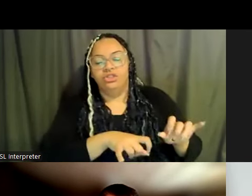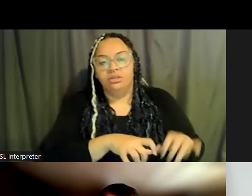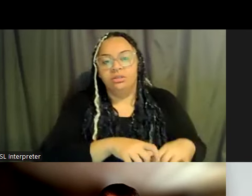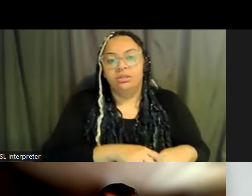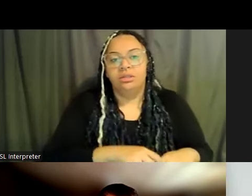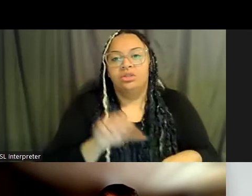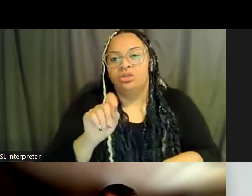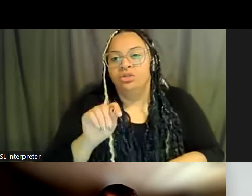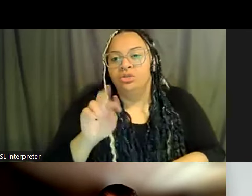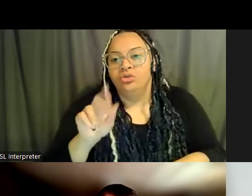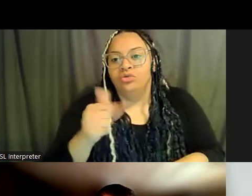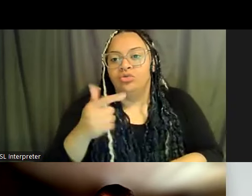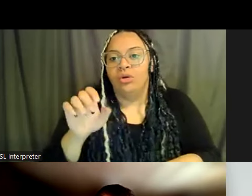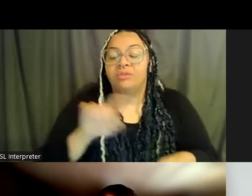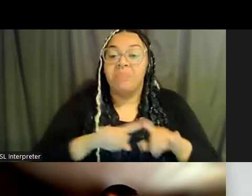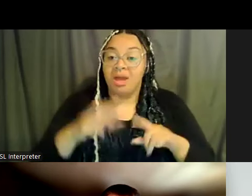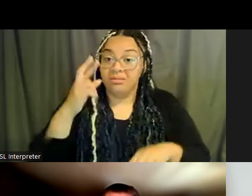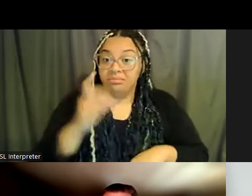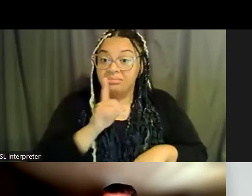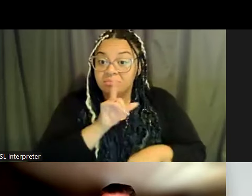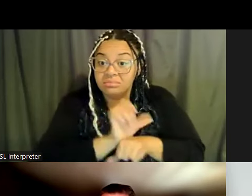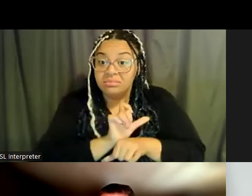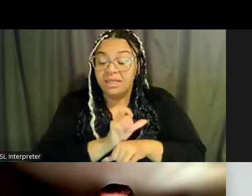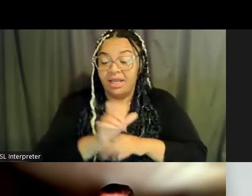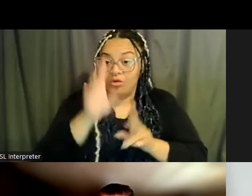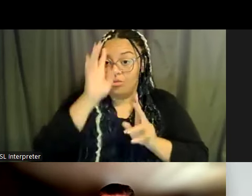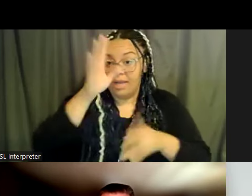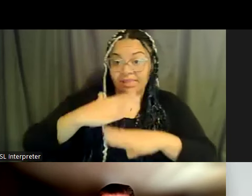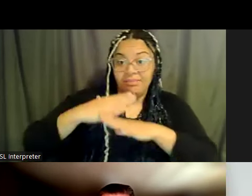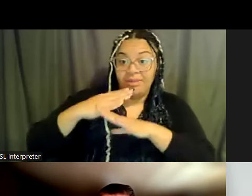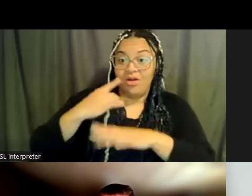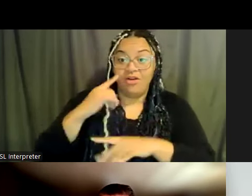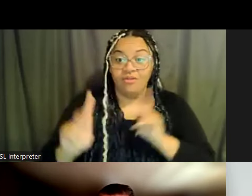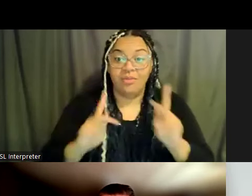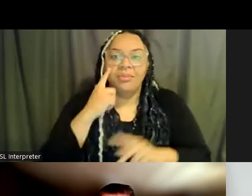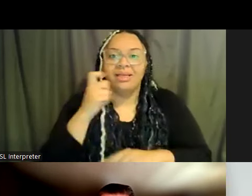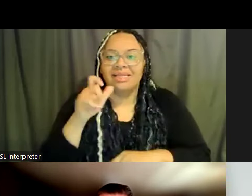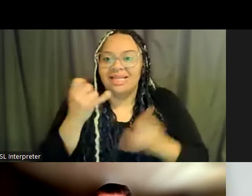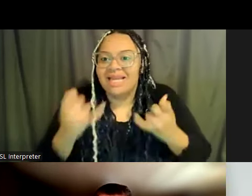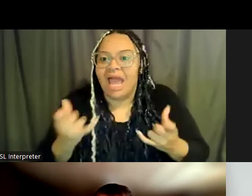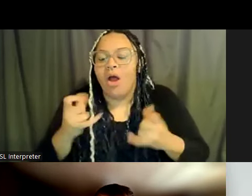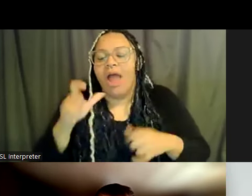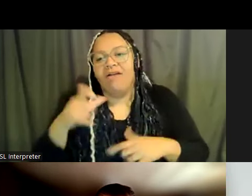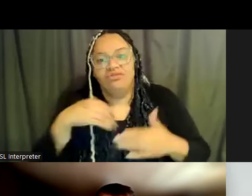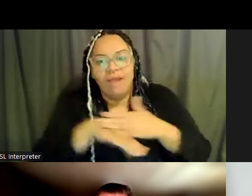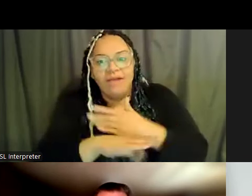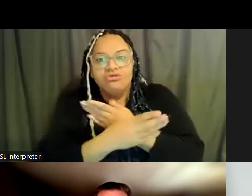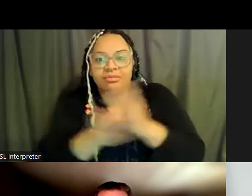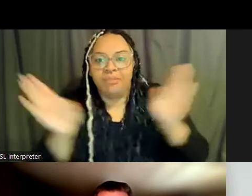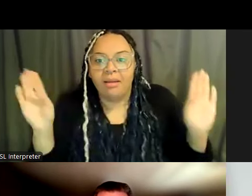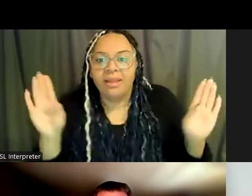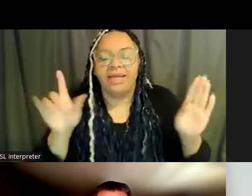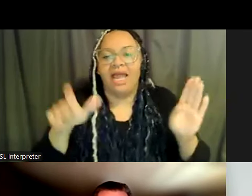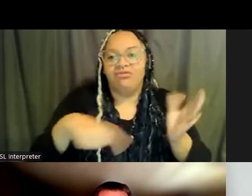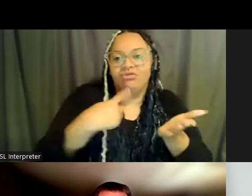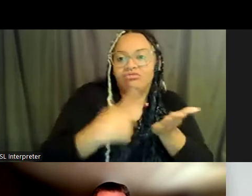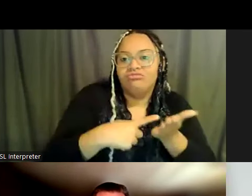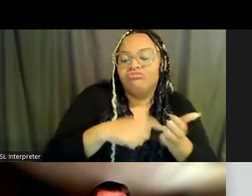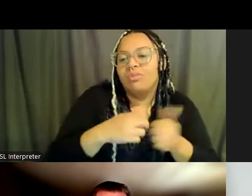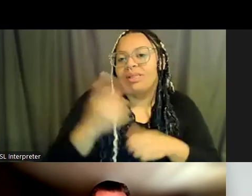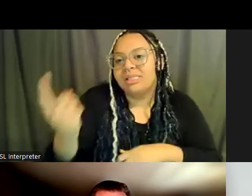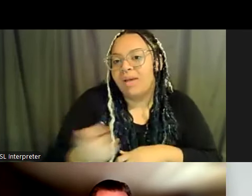reality, though, is that that does create a barrier for people because now I have to go into public and now I need to, talk to somebody